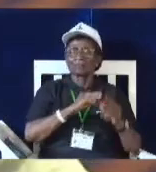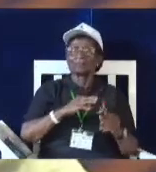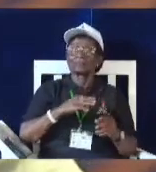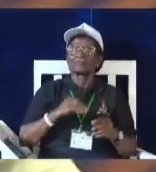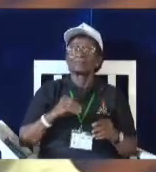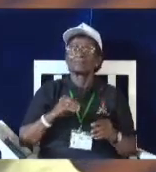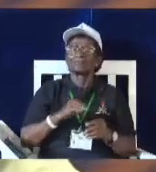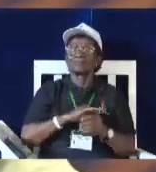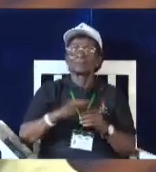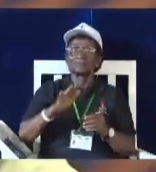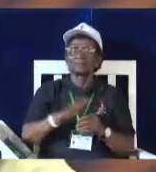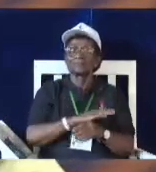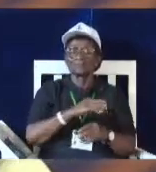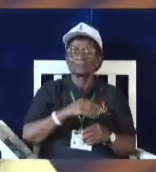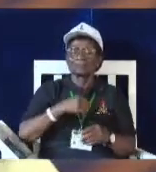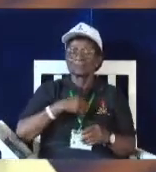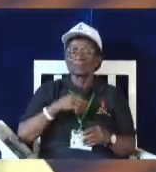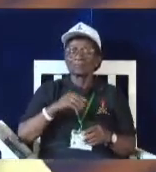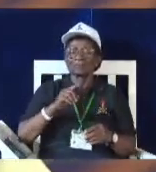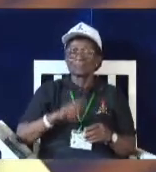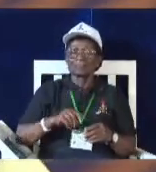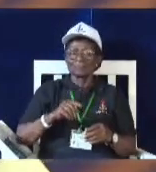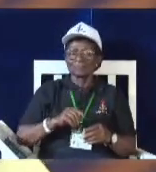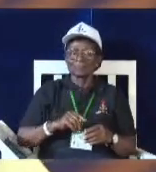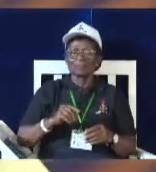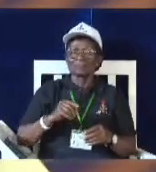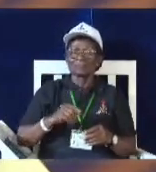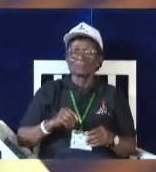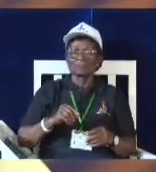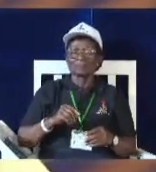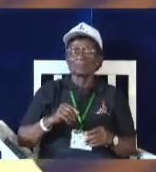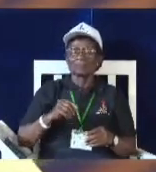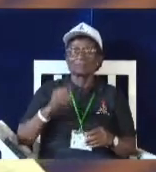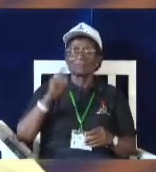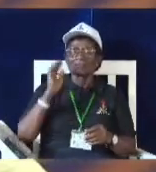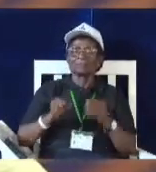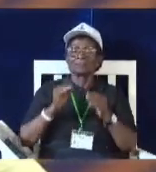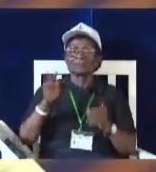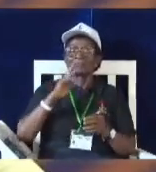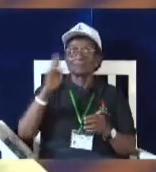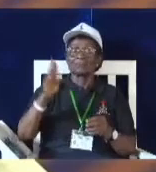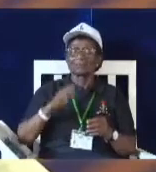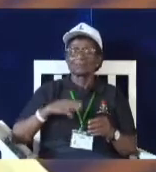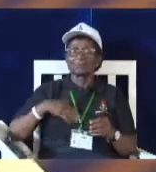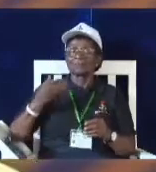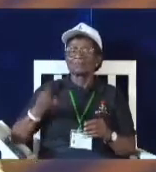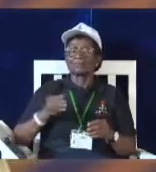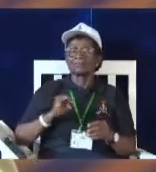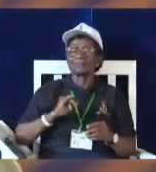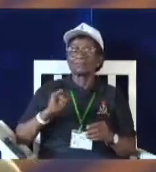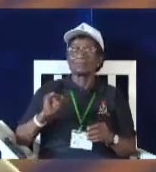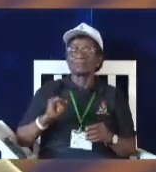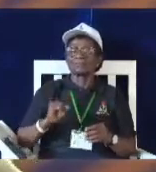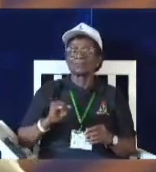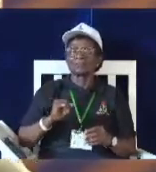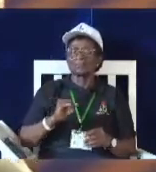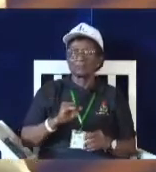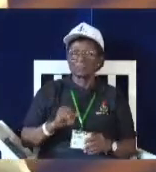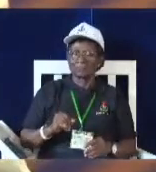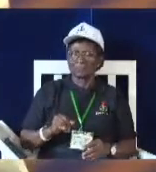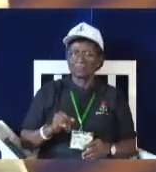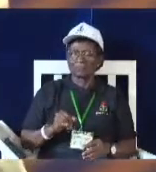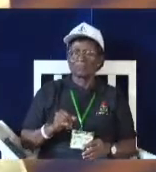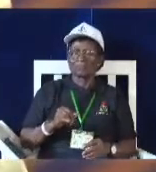Spirit. He's willing, if you are willing. In conclusion,